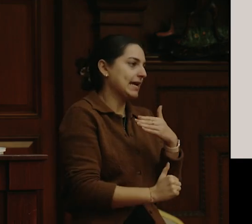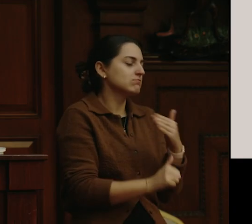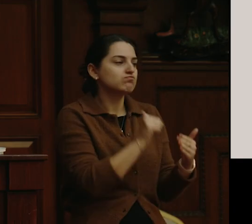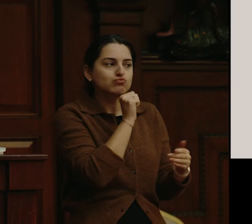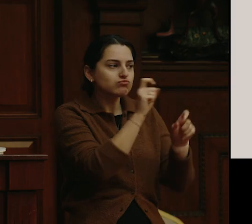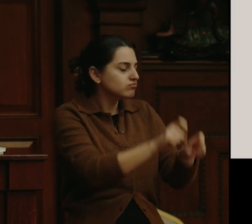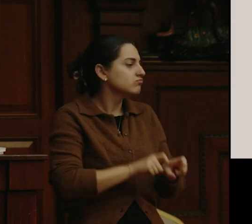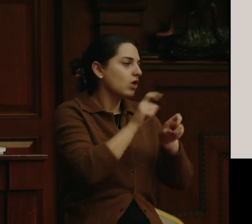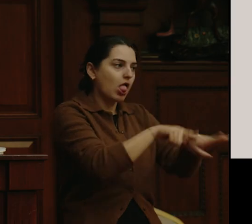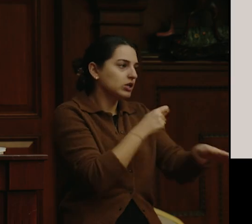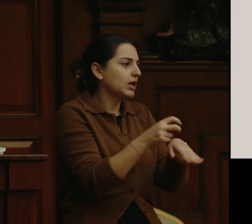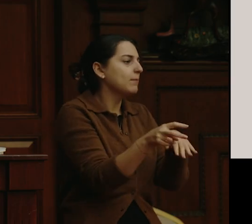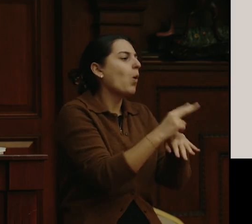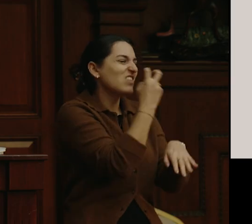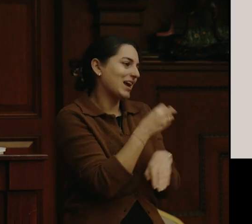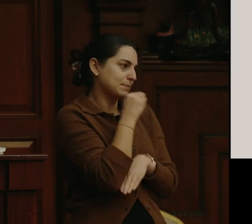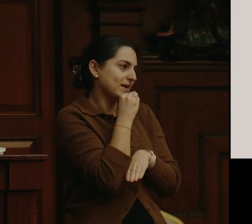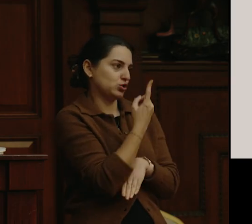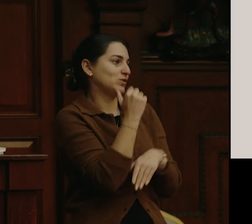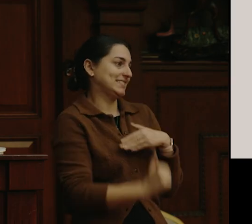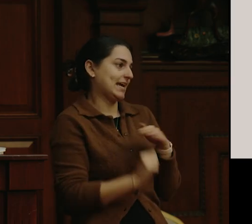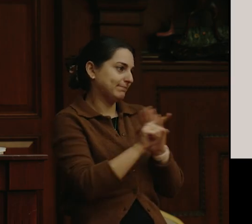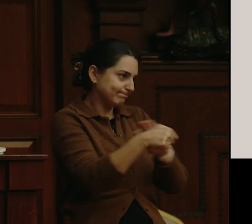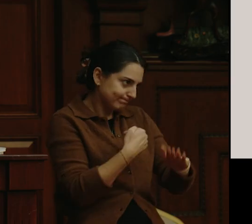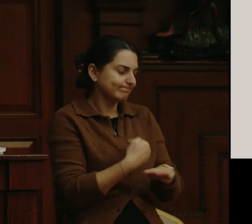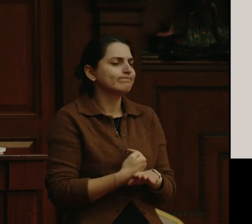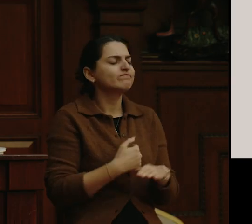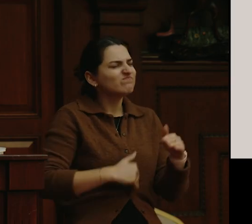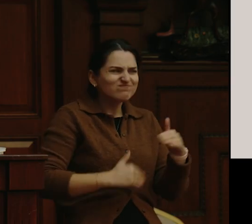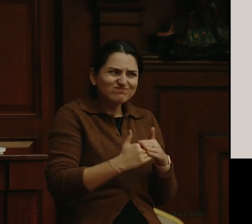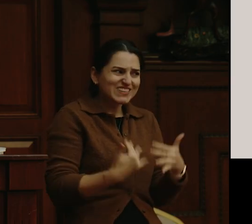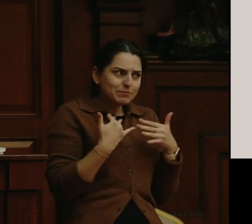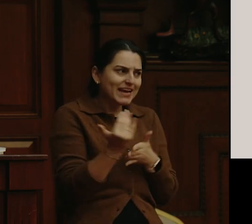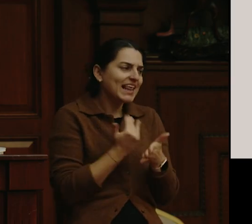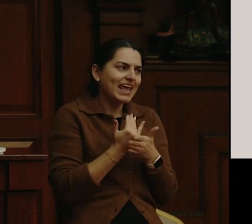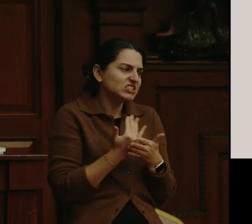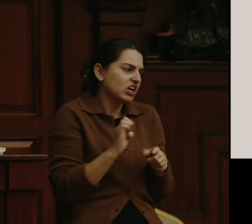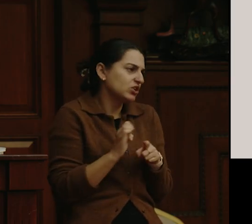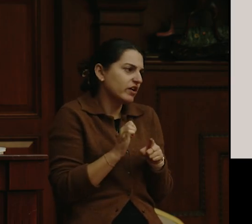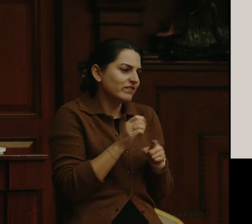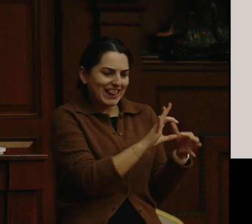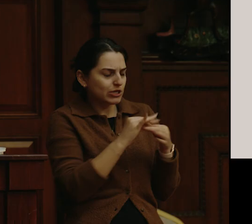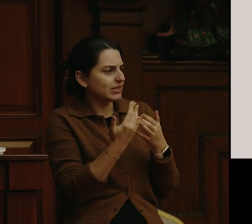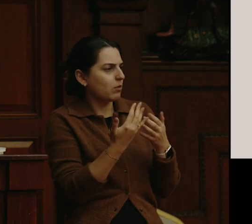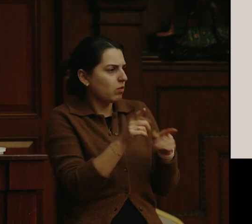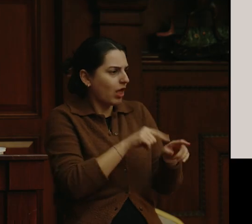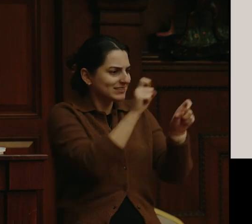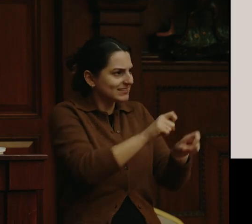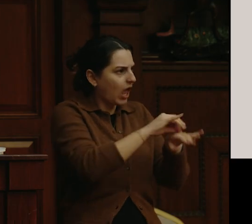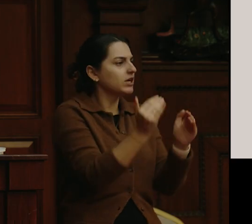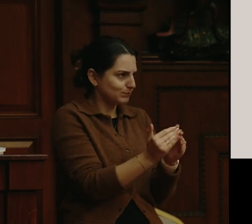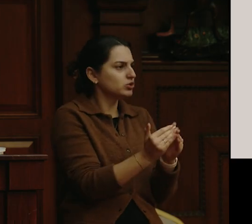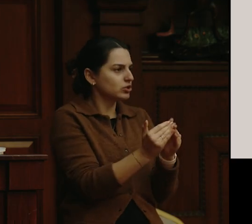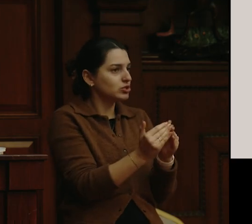get admitted to hospital overnight. And we'd some limited information available relating to those hospitalizations. And I